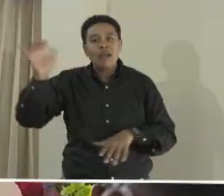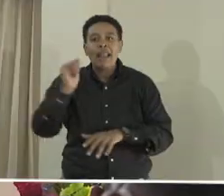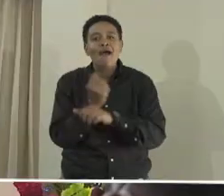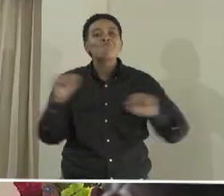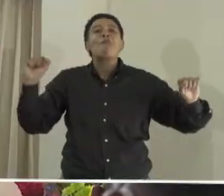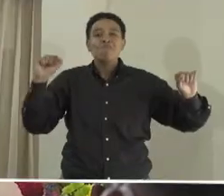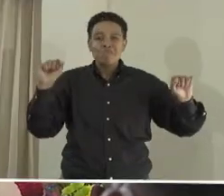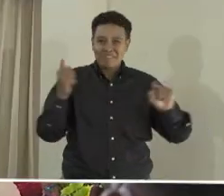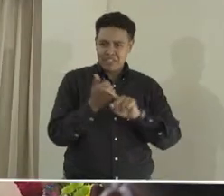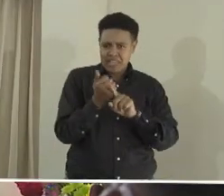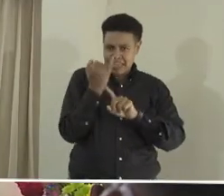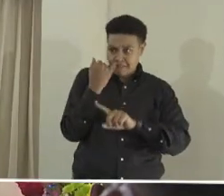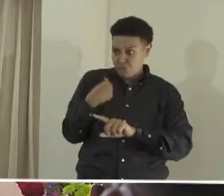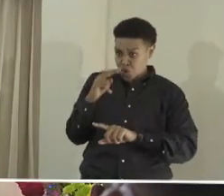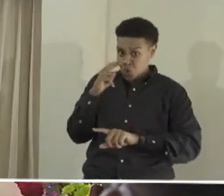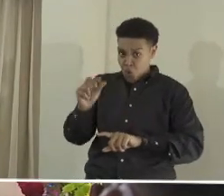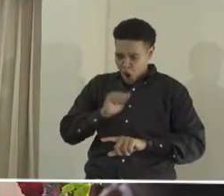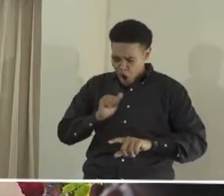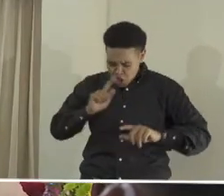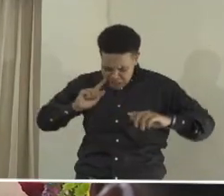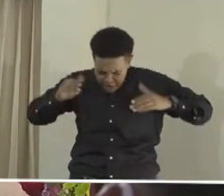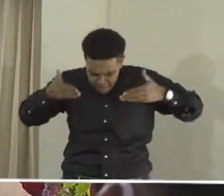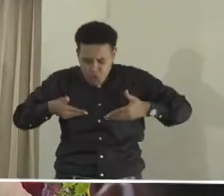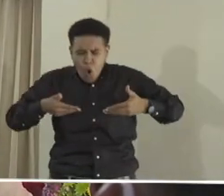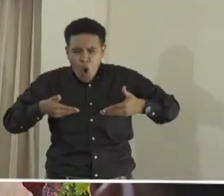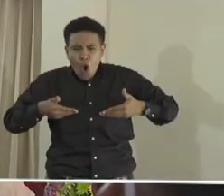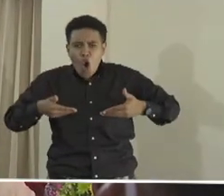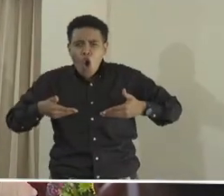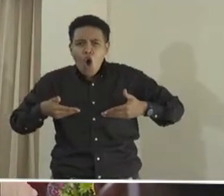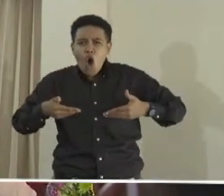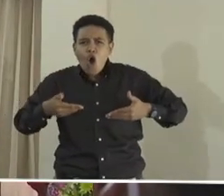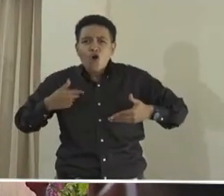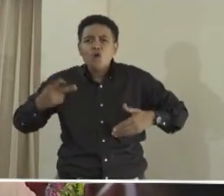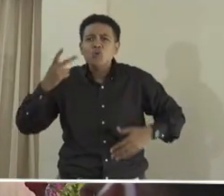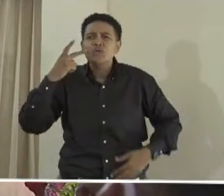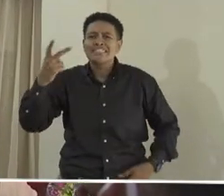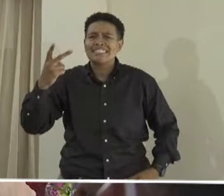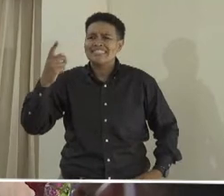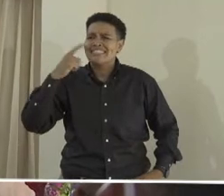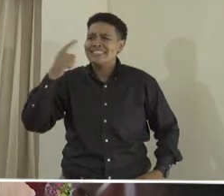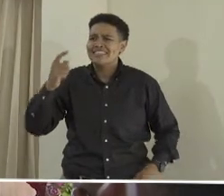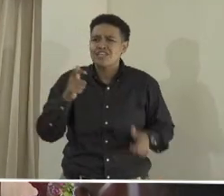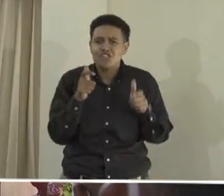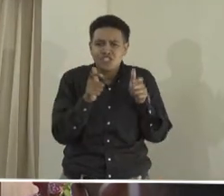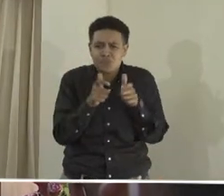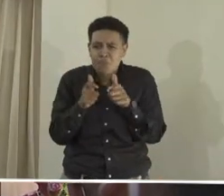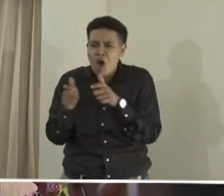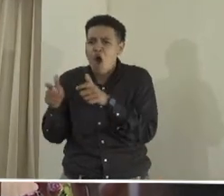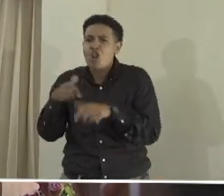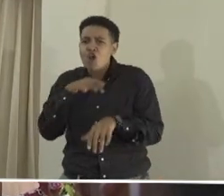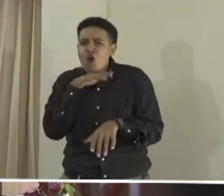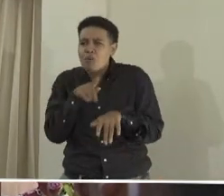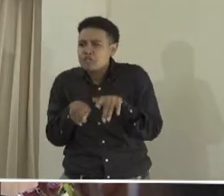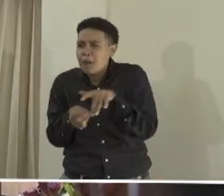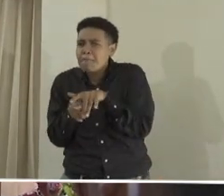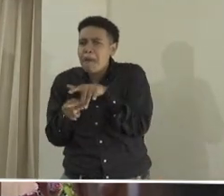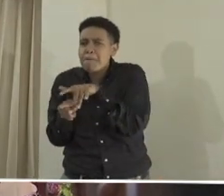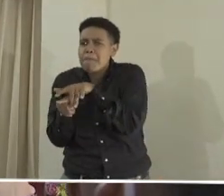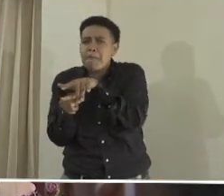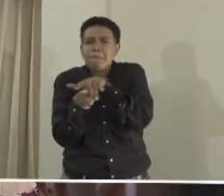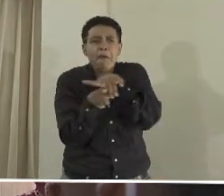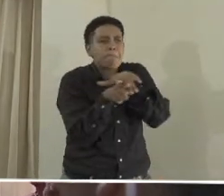we look about us, we see the lengthening shadows of 1,000 small corruptions creeping across